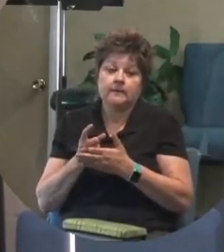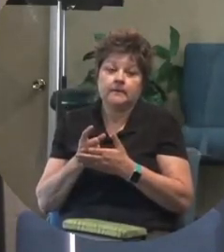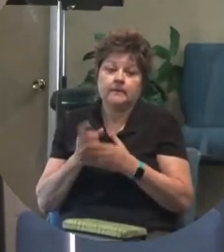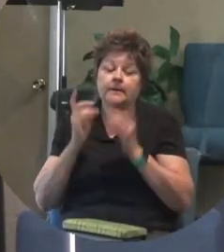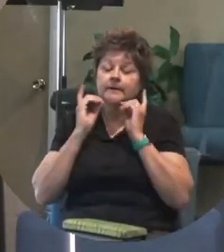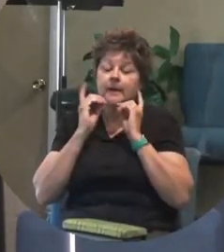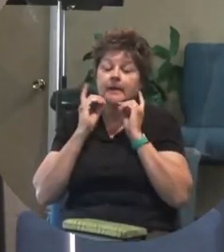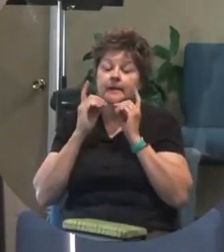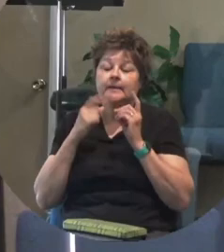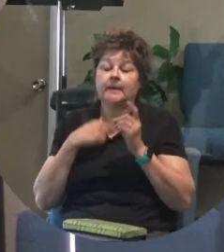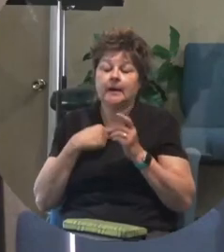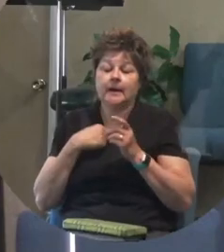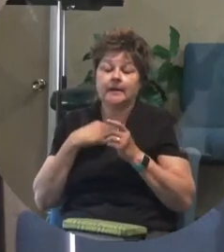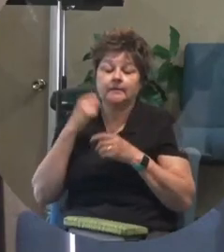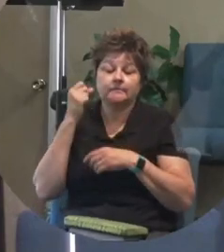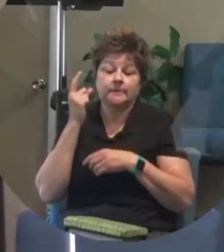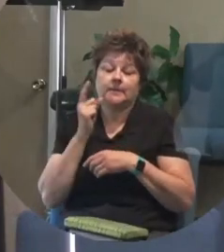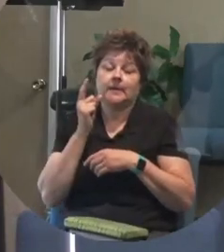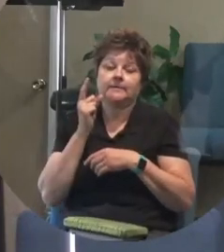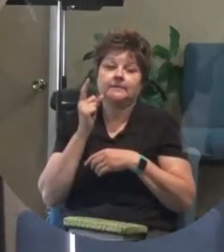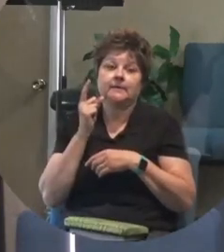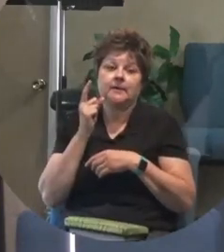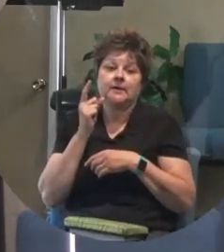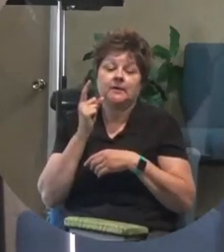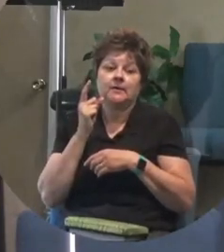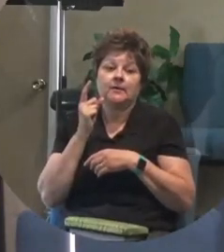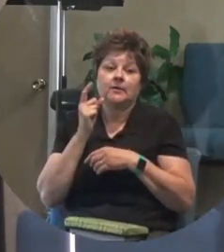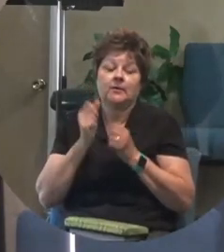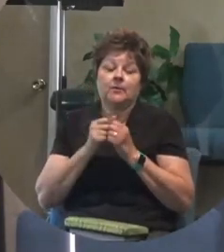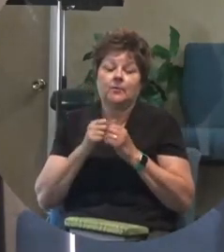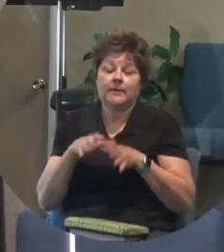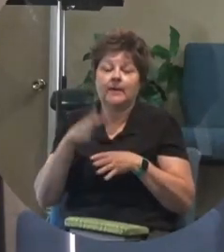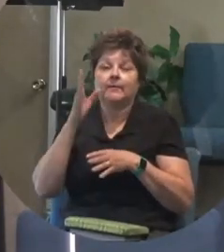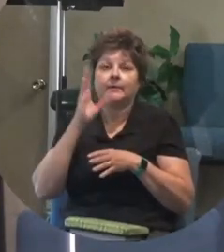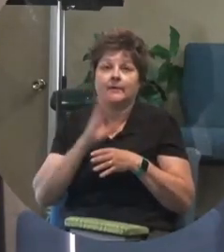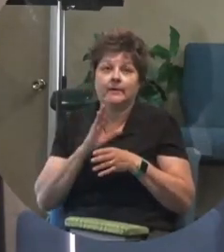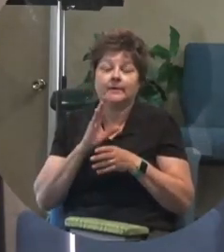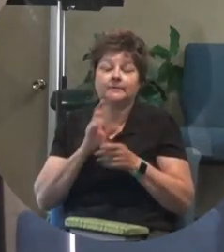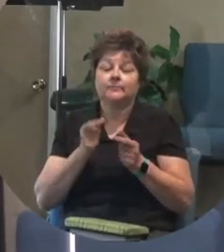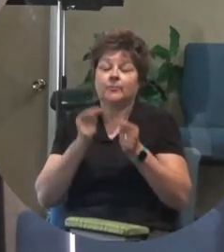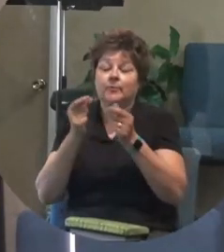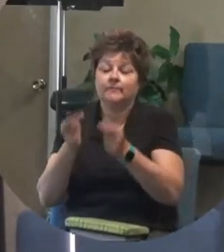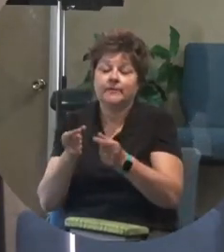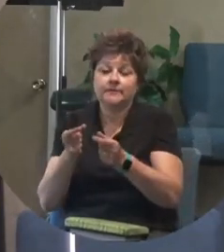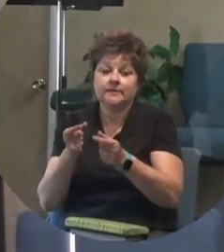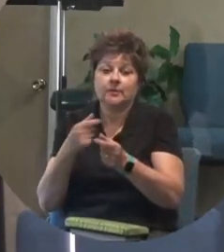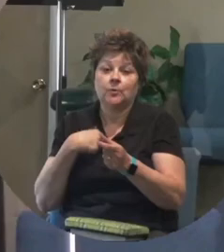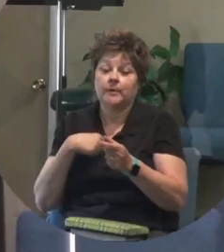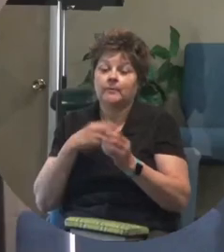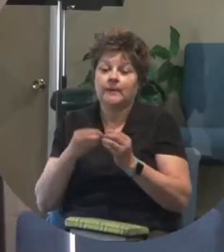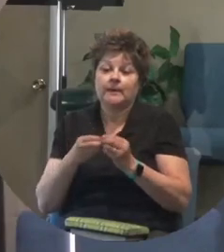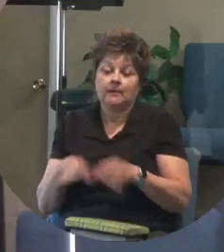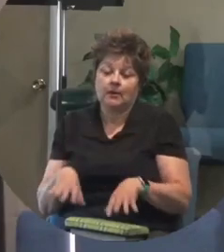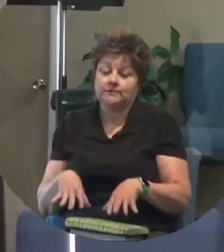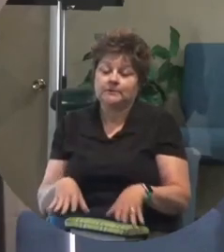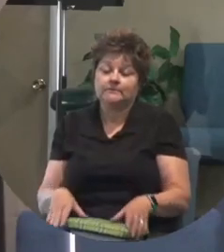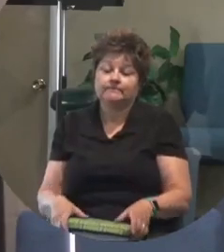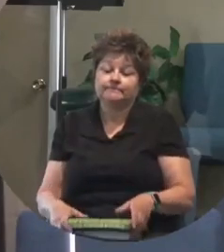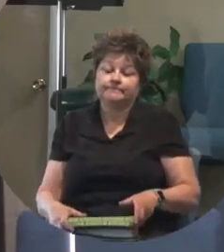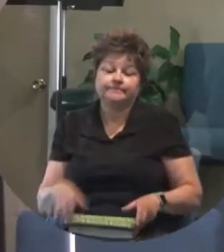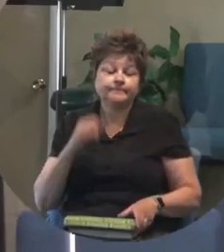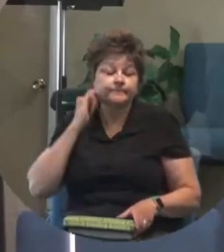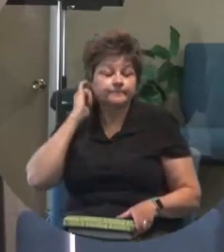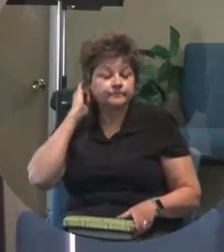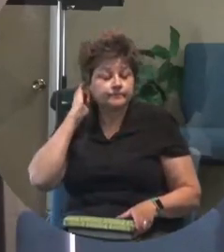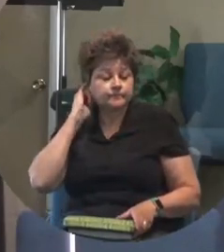Diane and I kind of realized that, you know, we realized that without God's provision, we'd be lost.